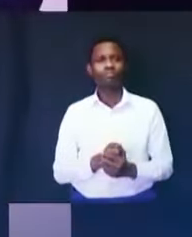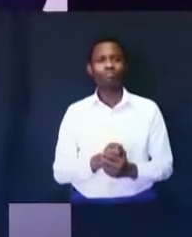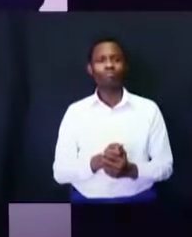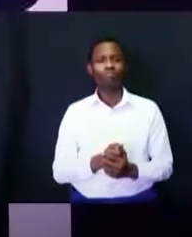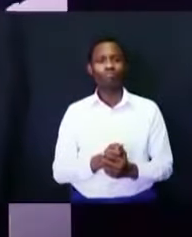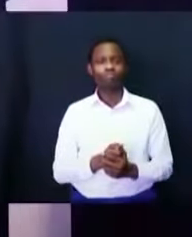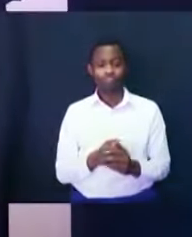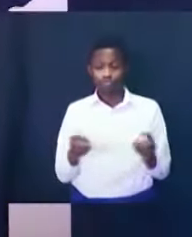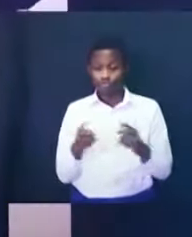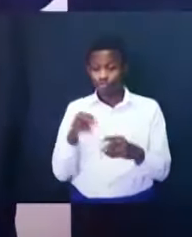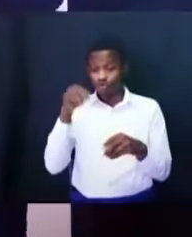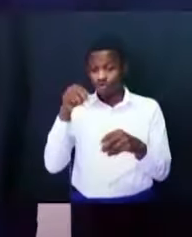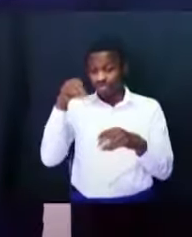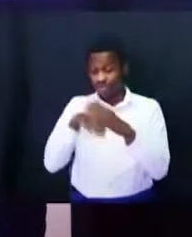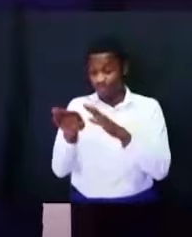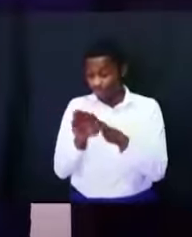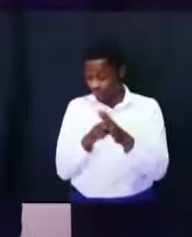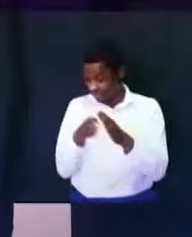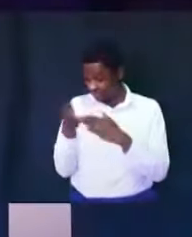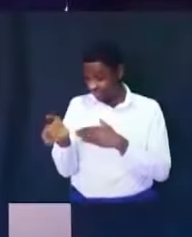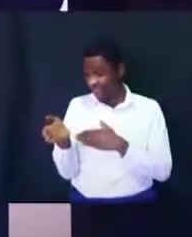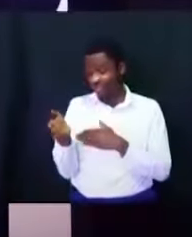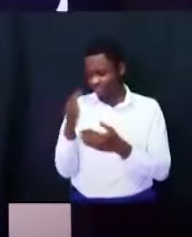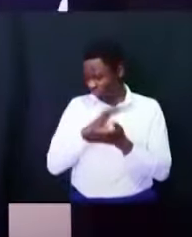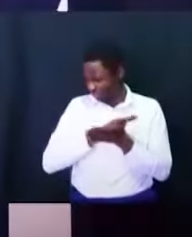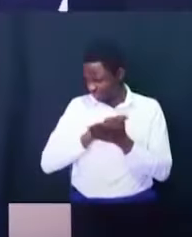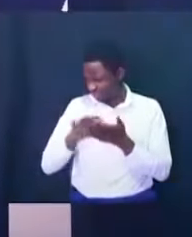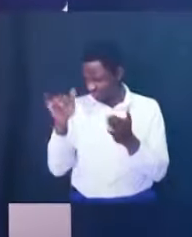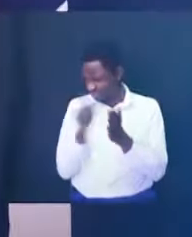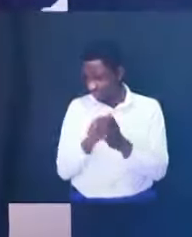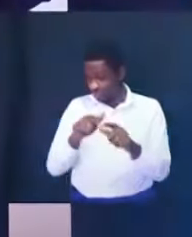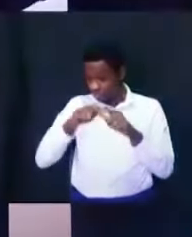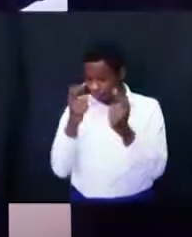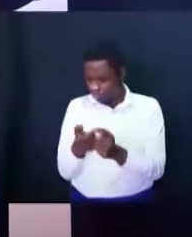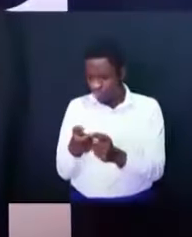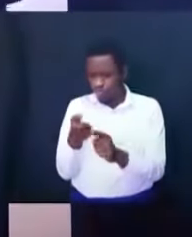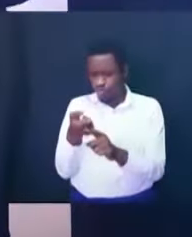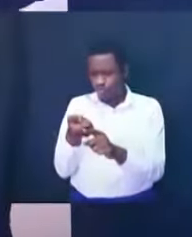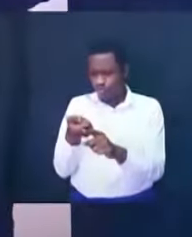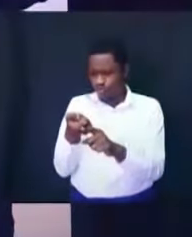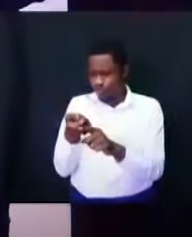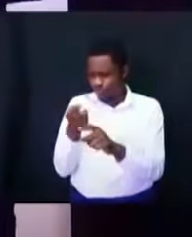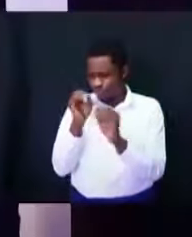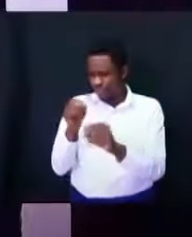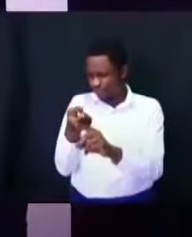clear from the above scripture that the source of this teaching is